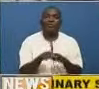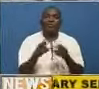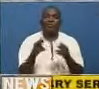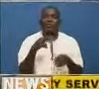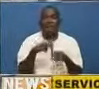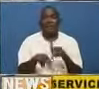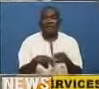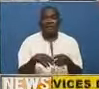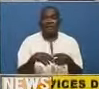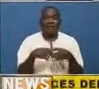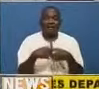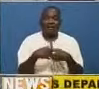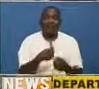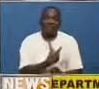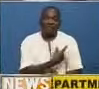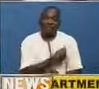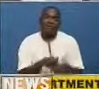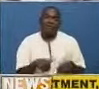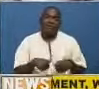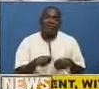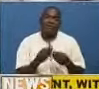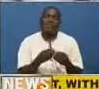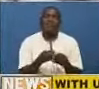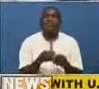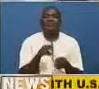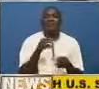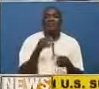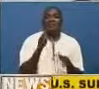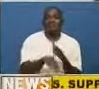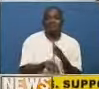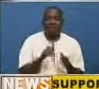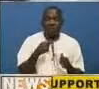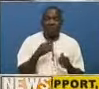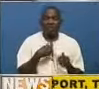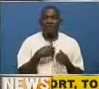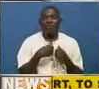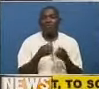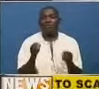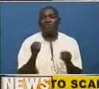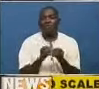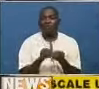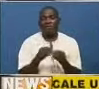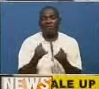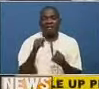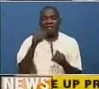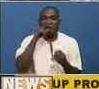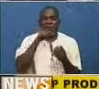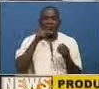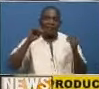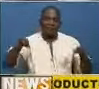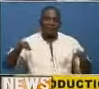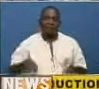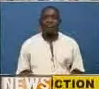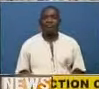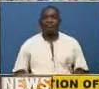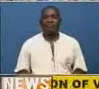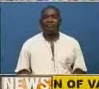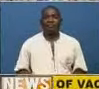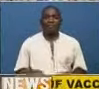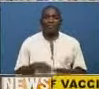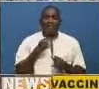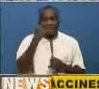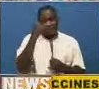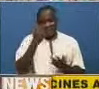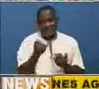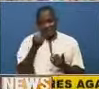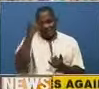at cheaper rates to smallholder farmers who are already counting their loss from the ongoing bird flu outbreak. And the intention here